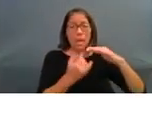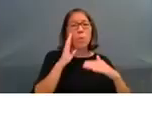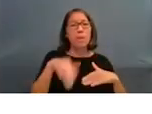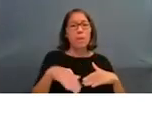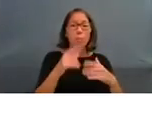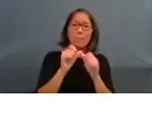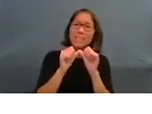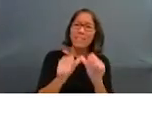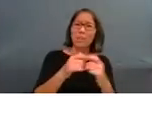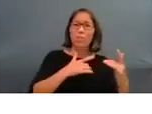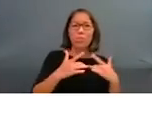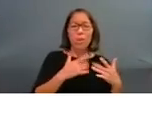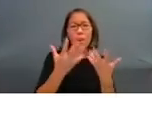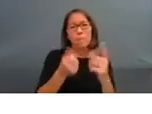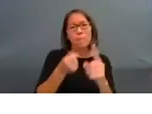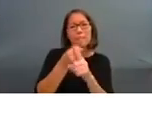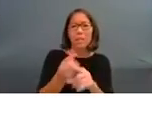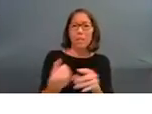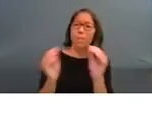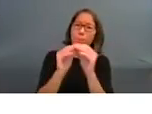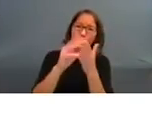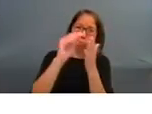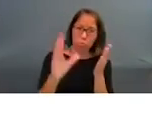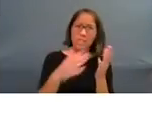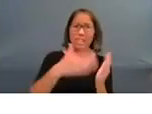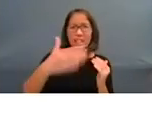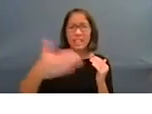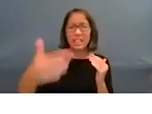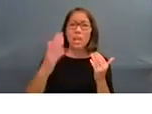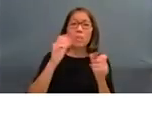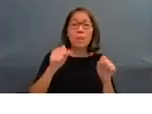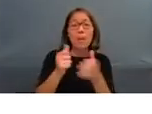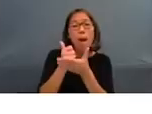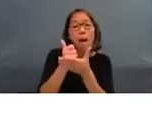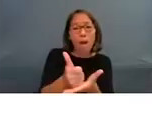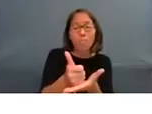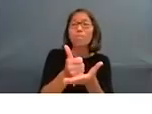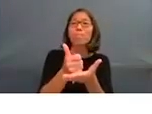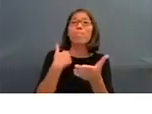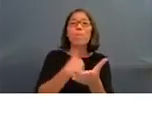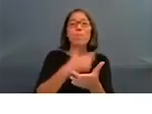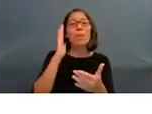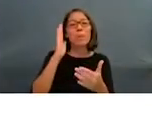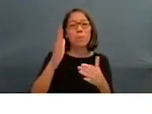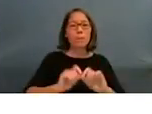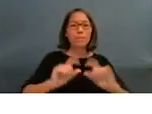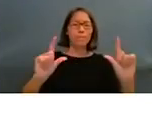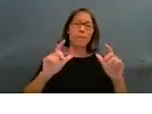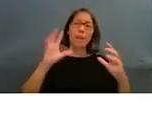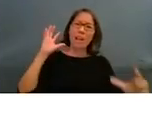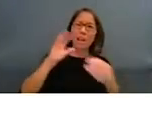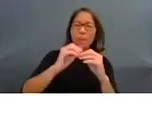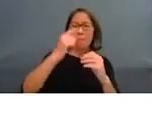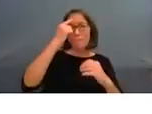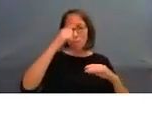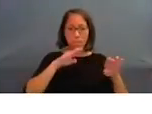and probably will impact even more of our students. And so to be able to help you with that, we will be launching a comprehensive mental and